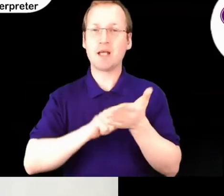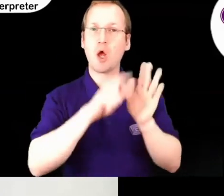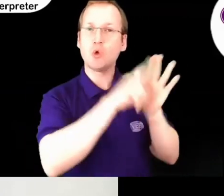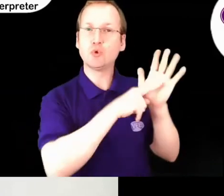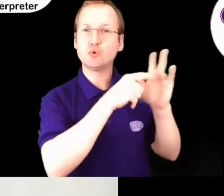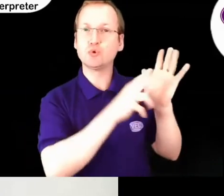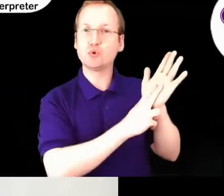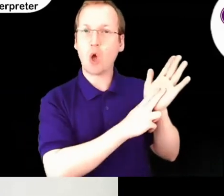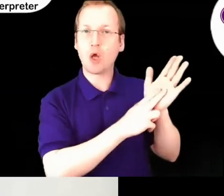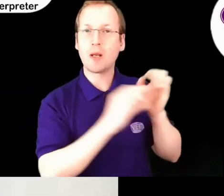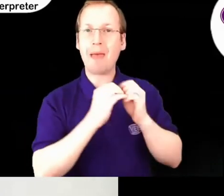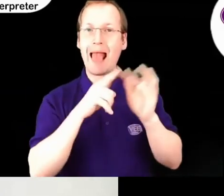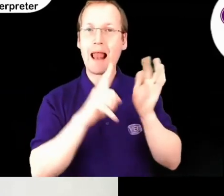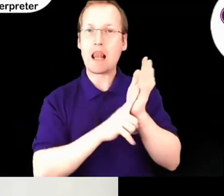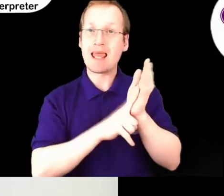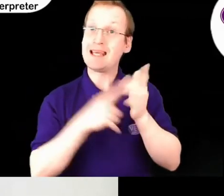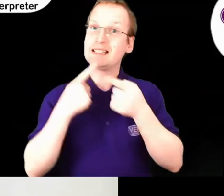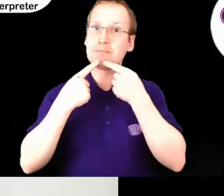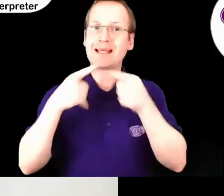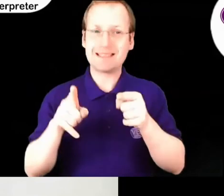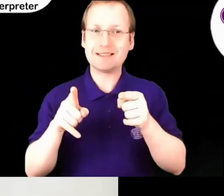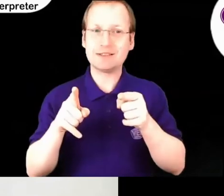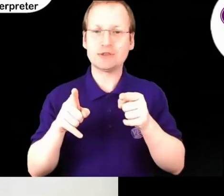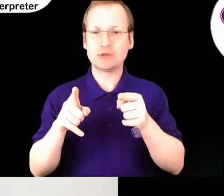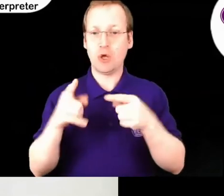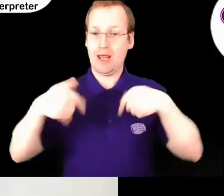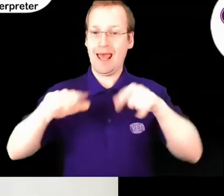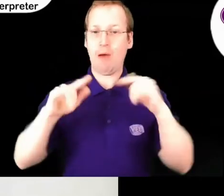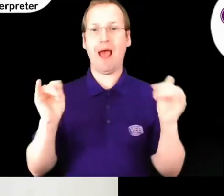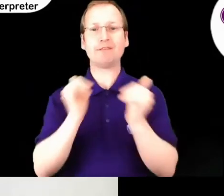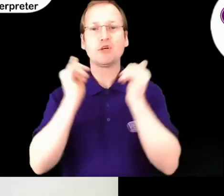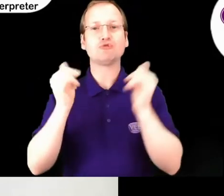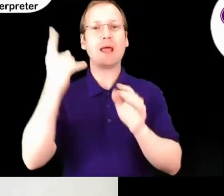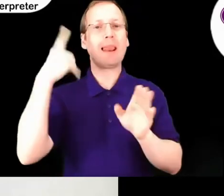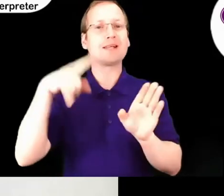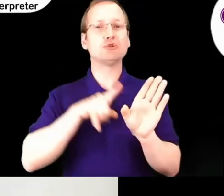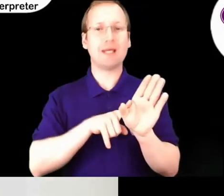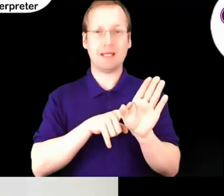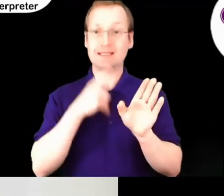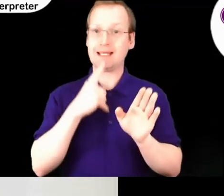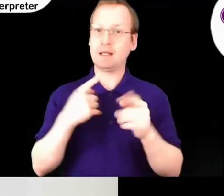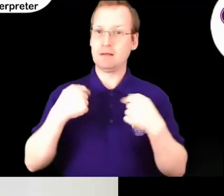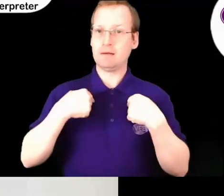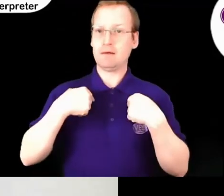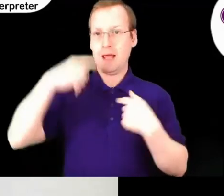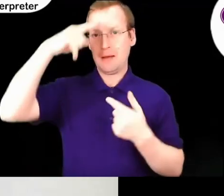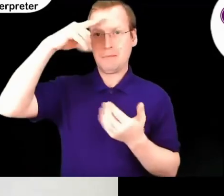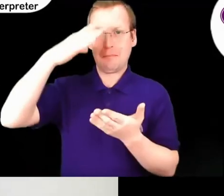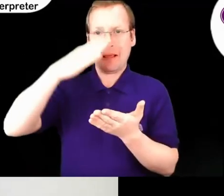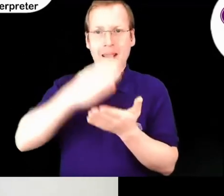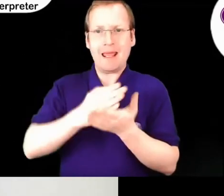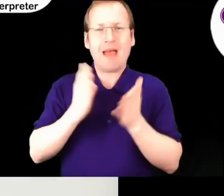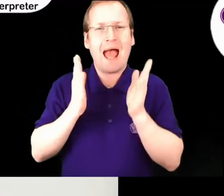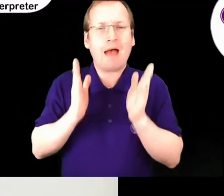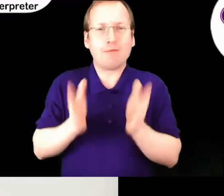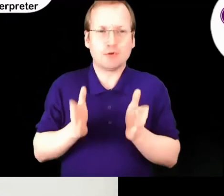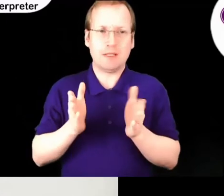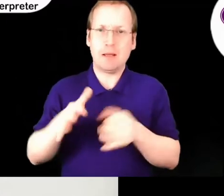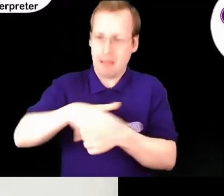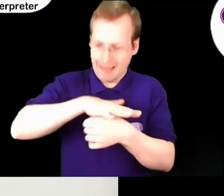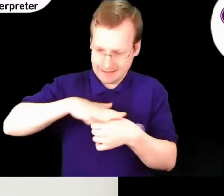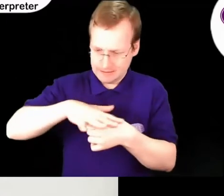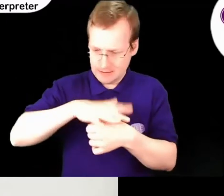In John's message to the Open Table Network on our anniversary last year, he said that I believe that there have to be places where people